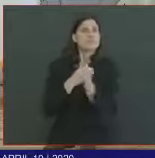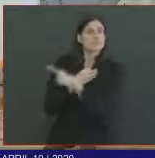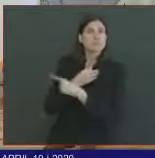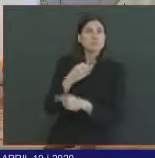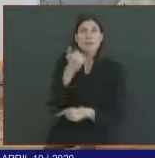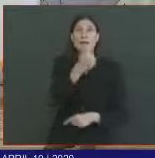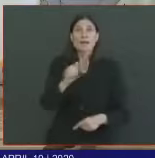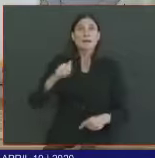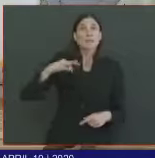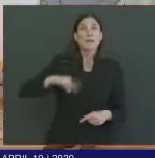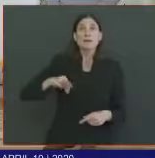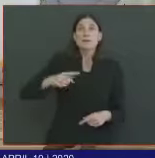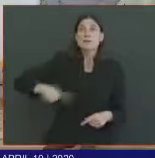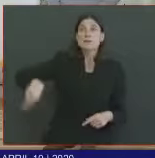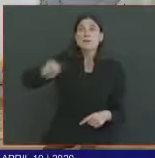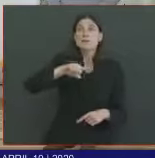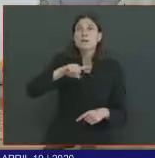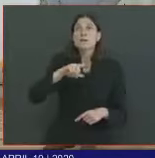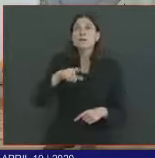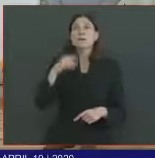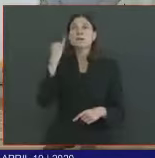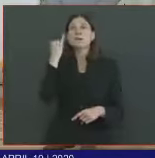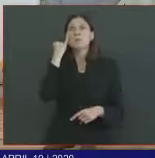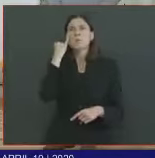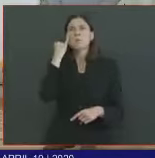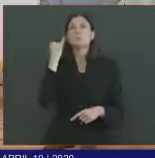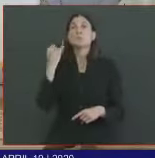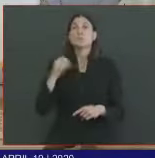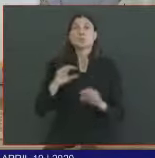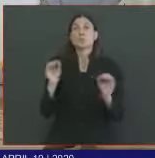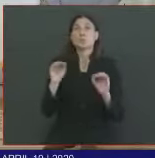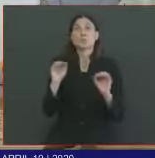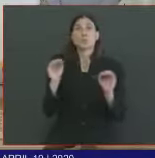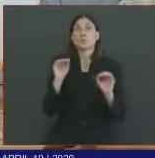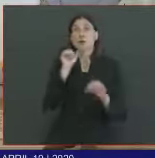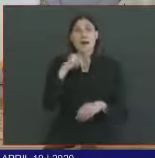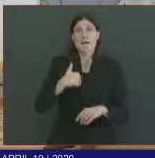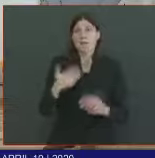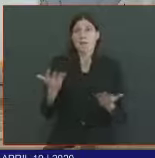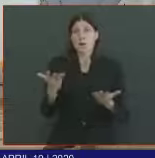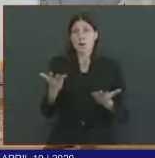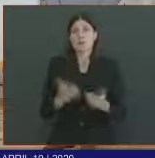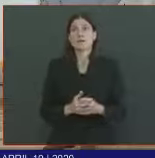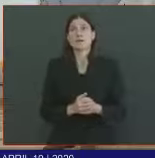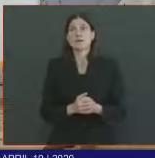social security number but work and pay their taxes using an ITIN number?